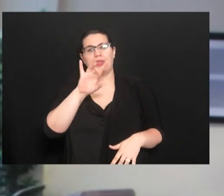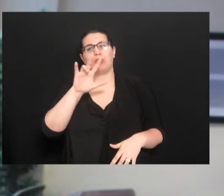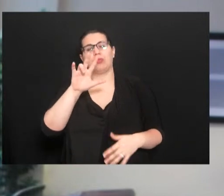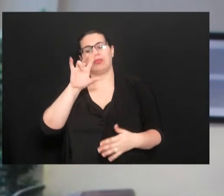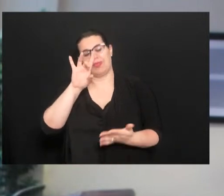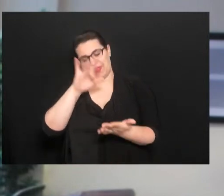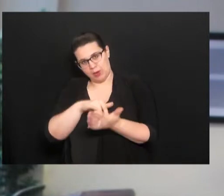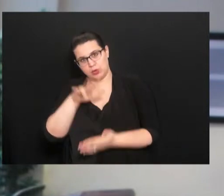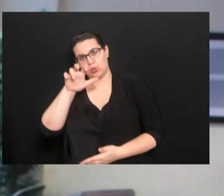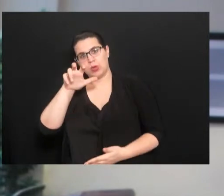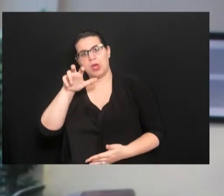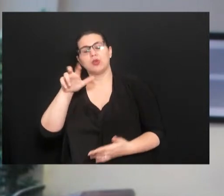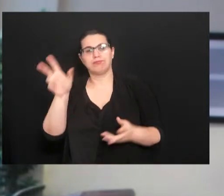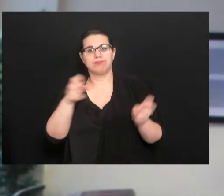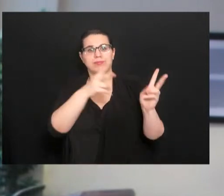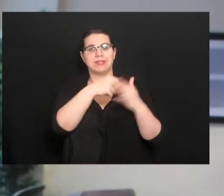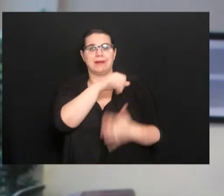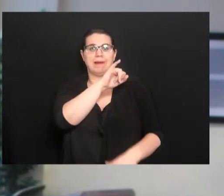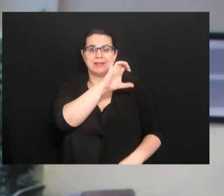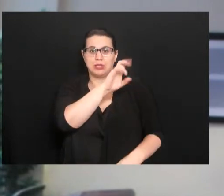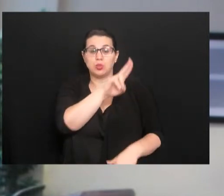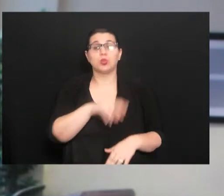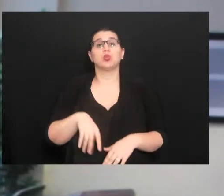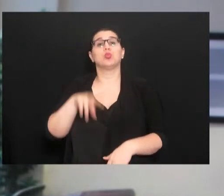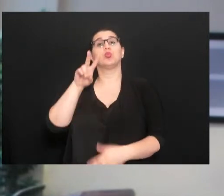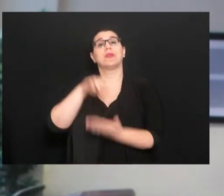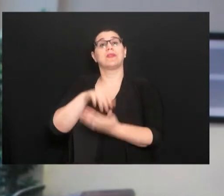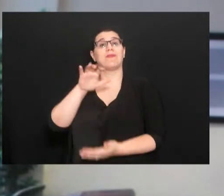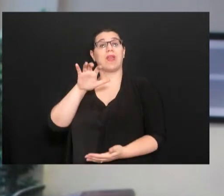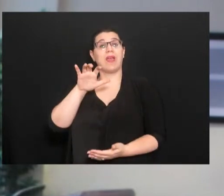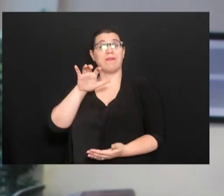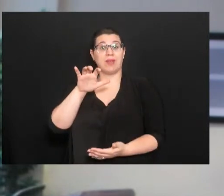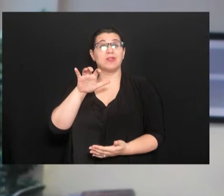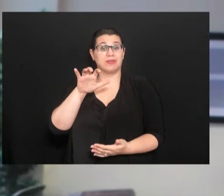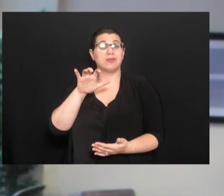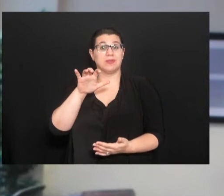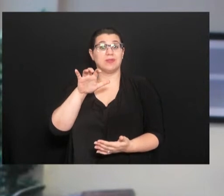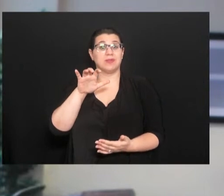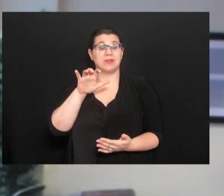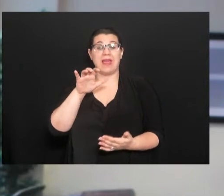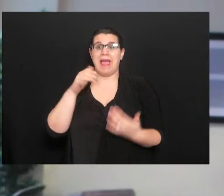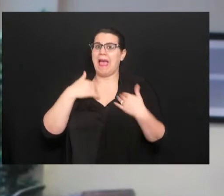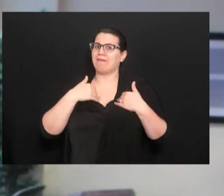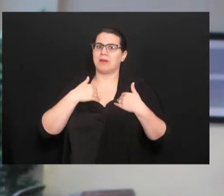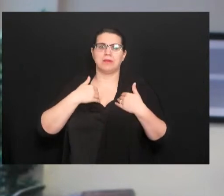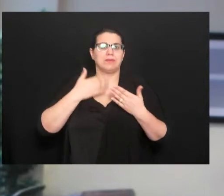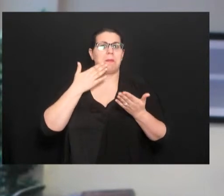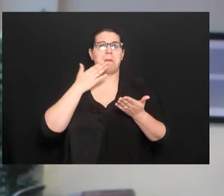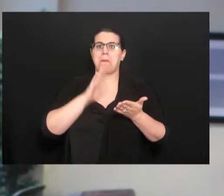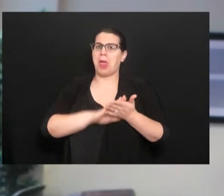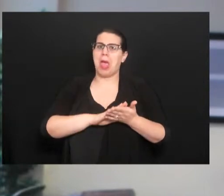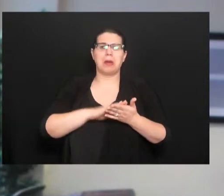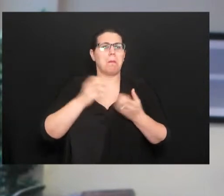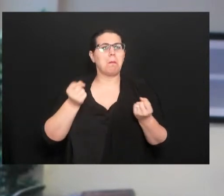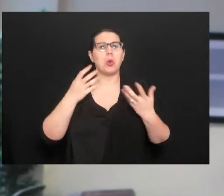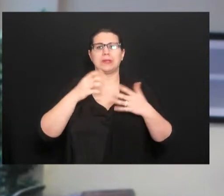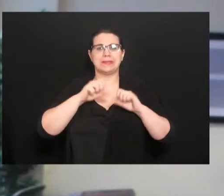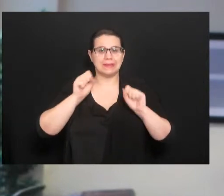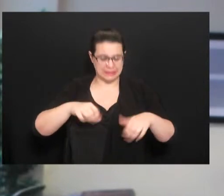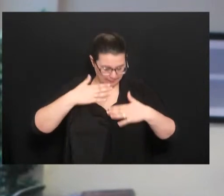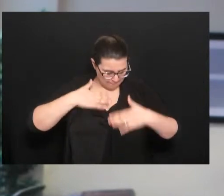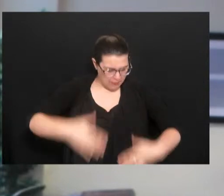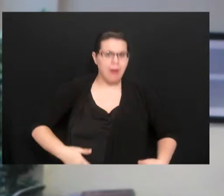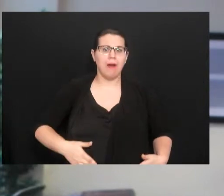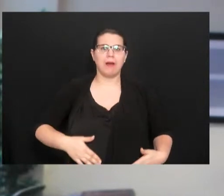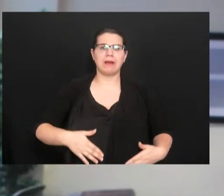ICU, 2,500 cases of multi-system inflammatory disorder, and 100 deaths